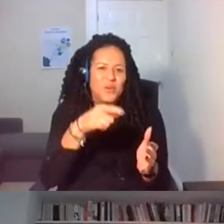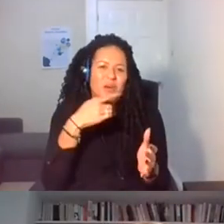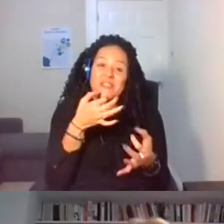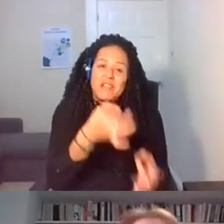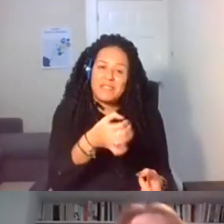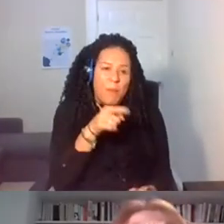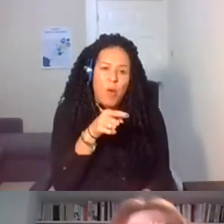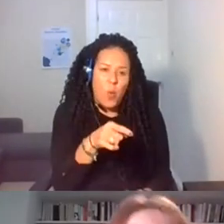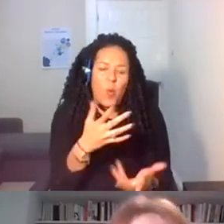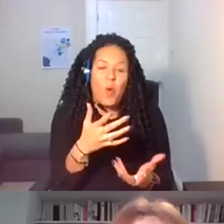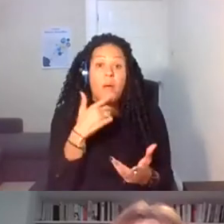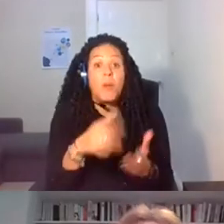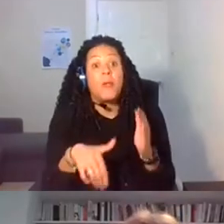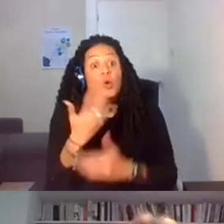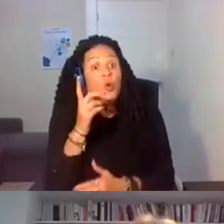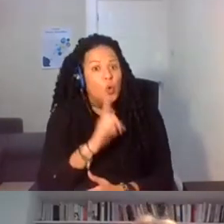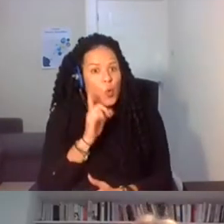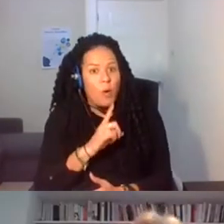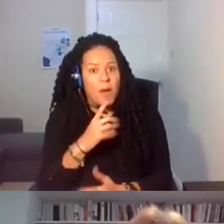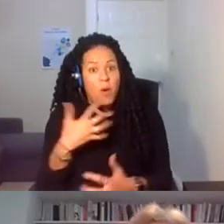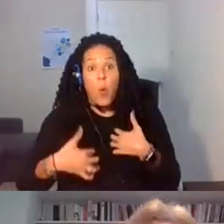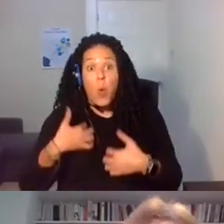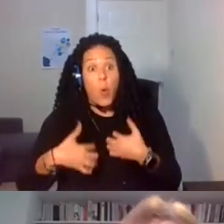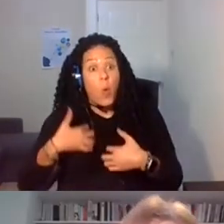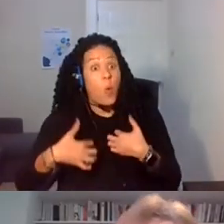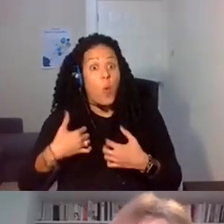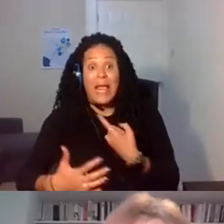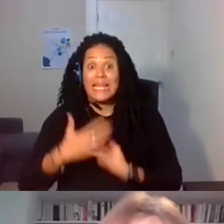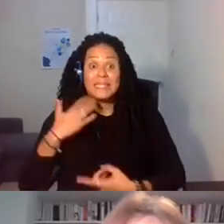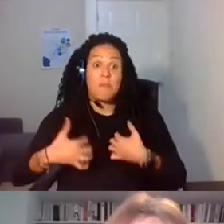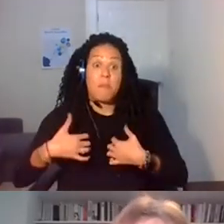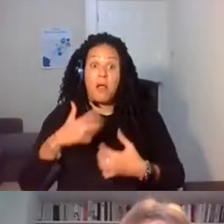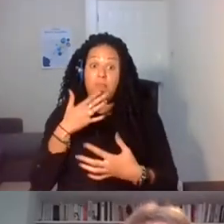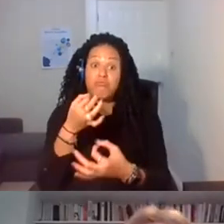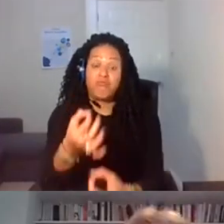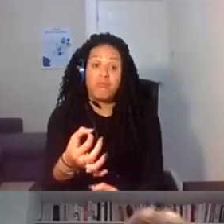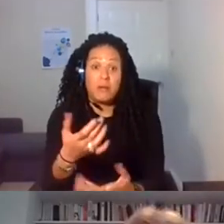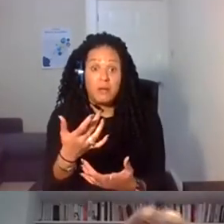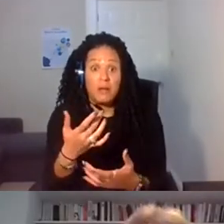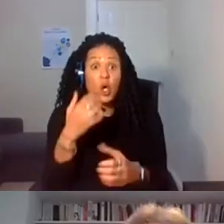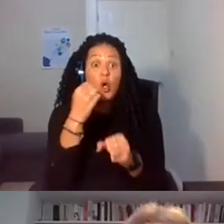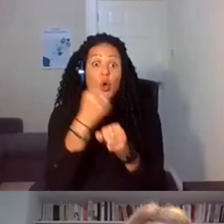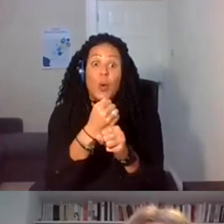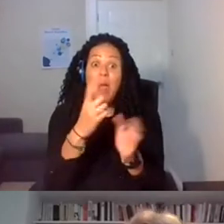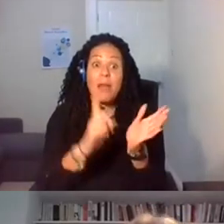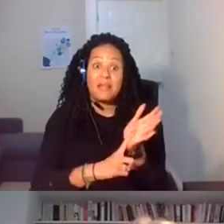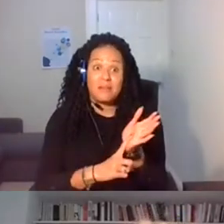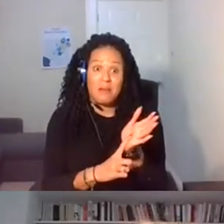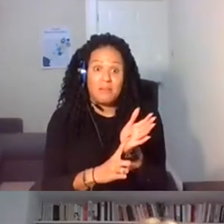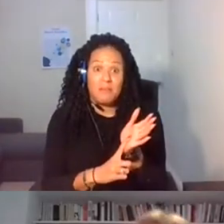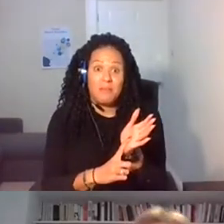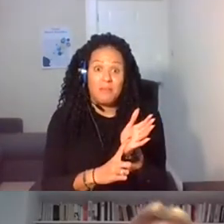by her. But the new woman that I'm absolutely fabulously interested in is Guglielma Lister,